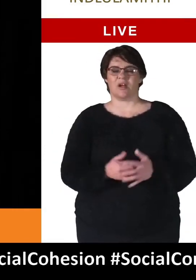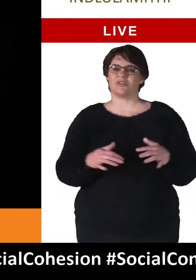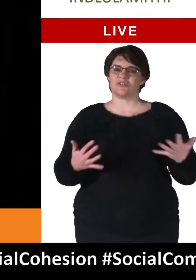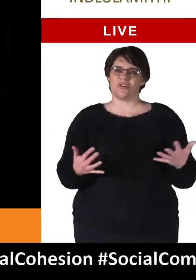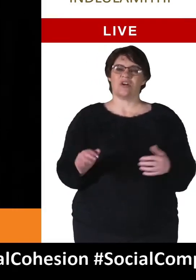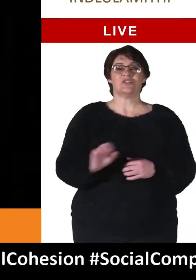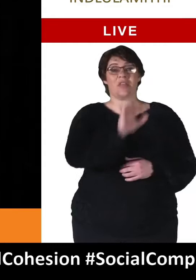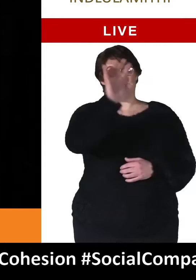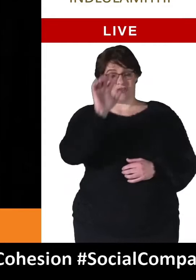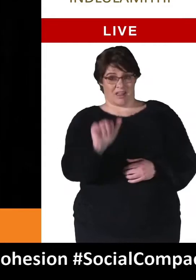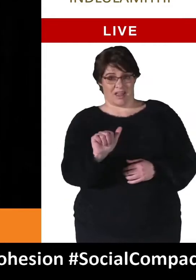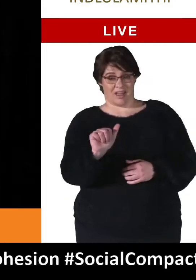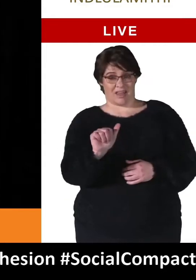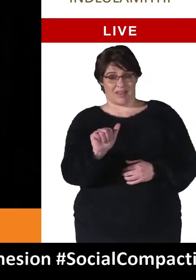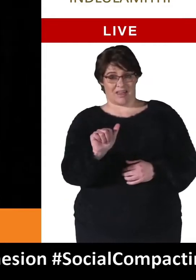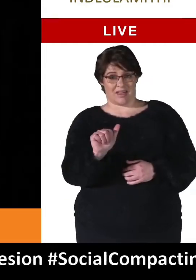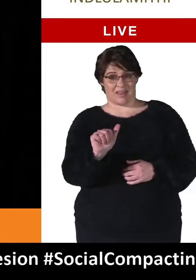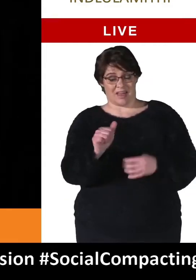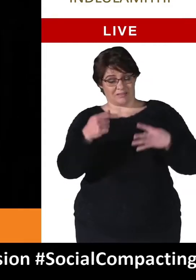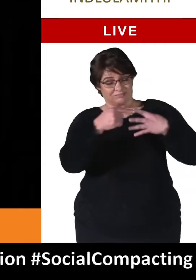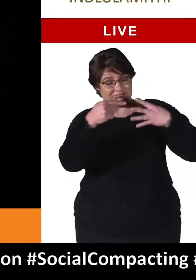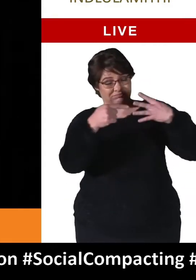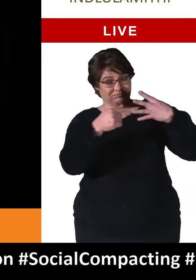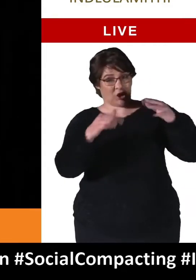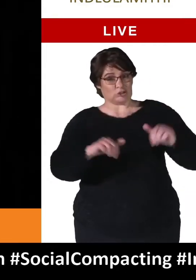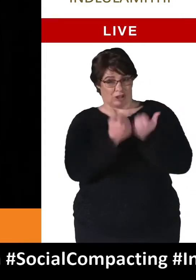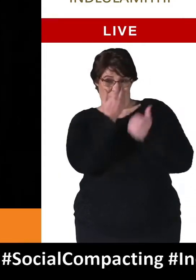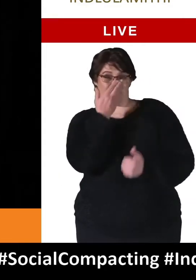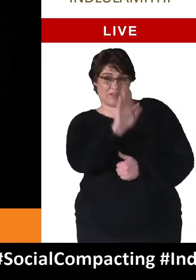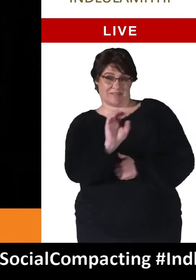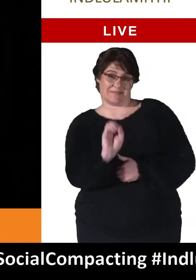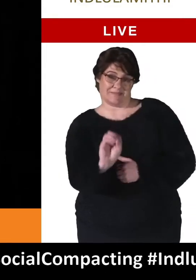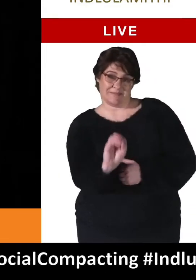South Africa faces a number of challenges